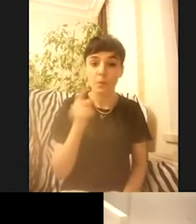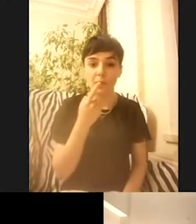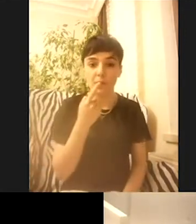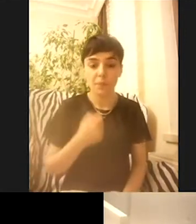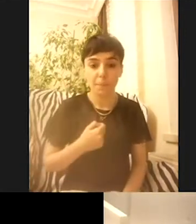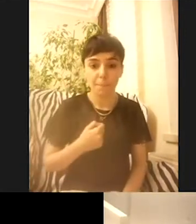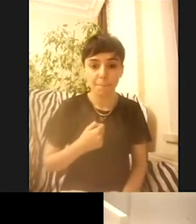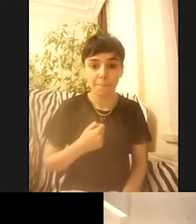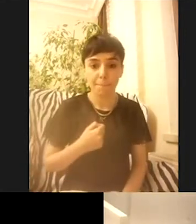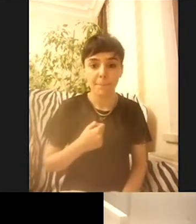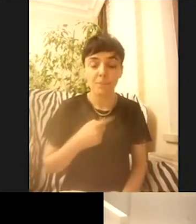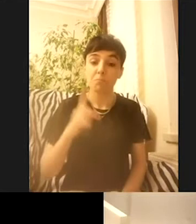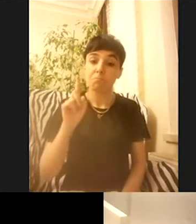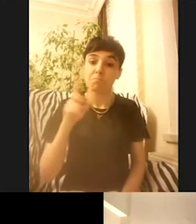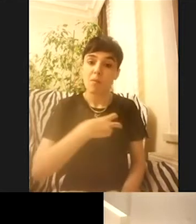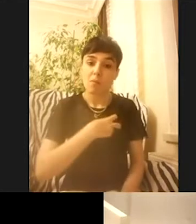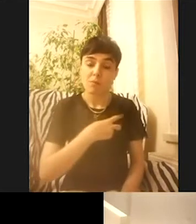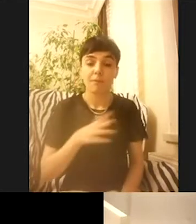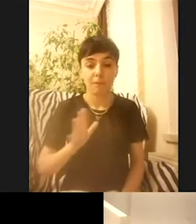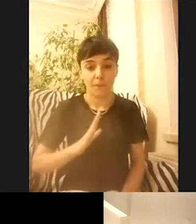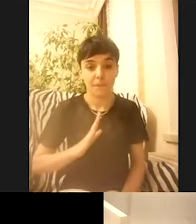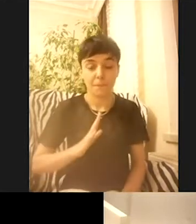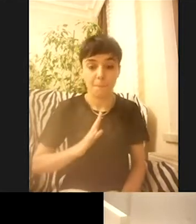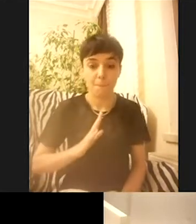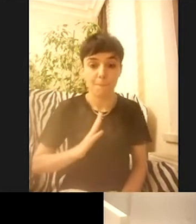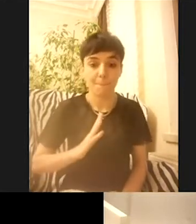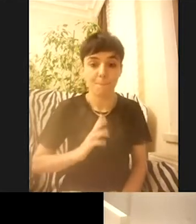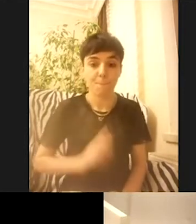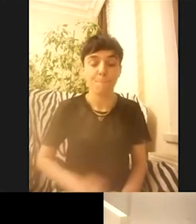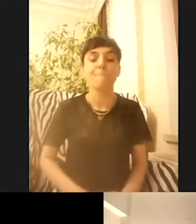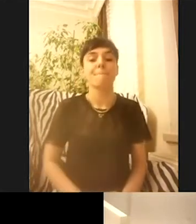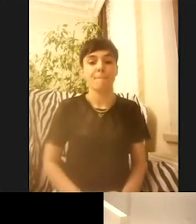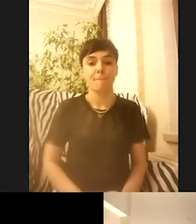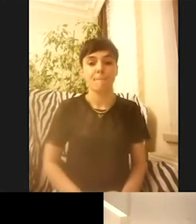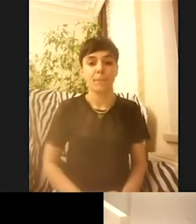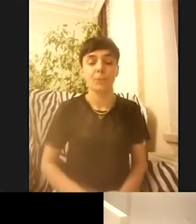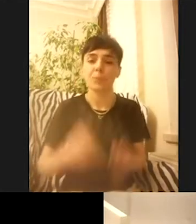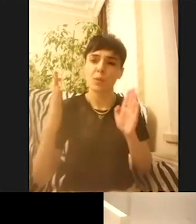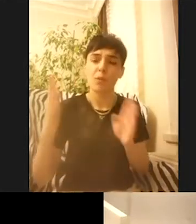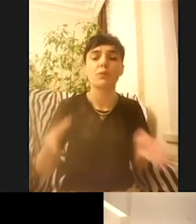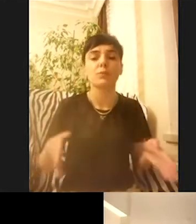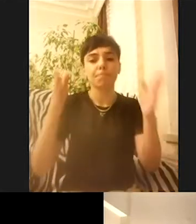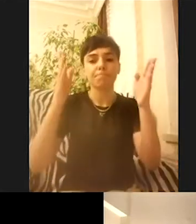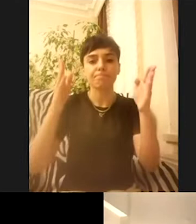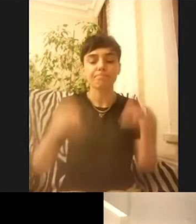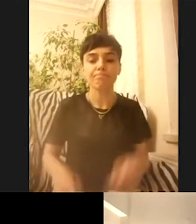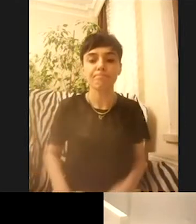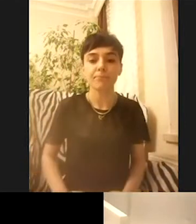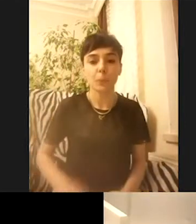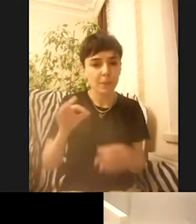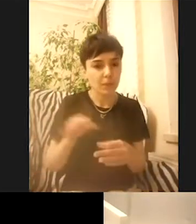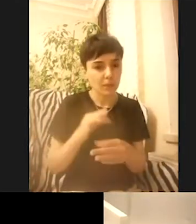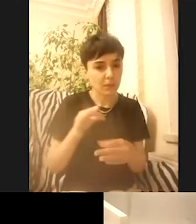textile workshop worker working across my building where I was living when I was a child. I was 10, but I was so much in love